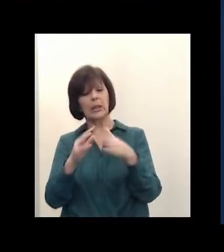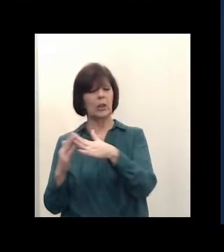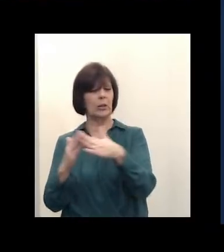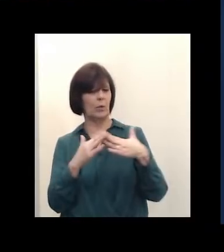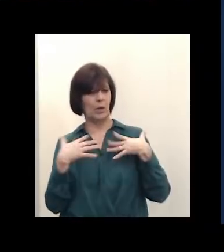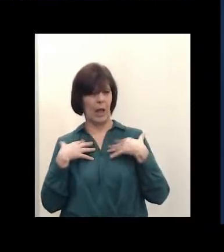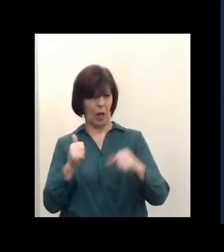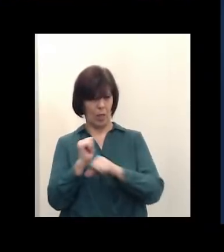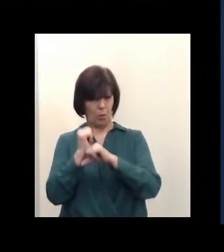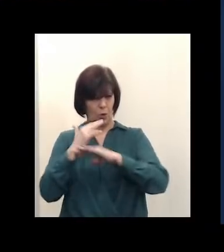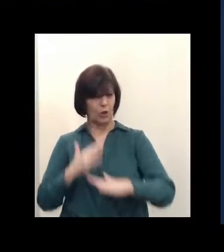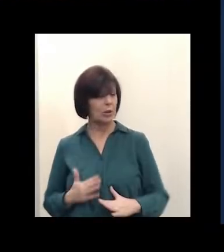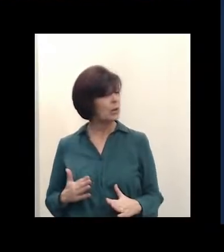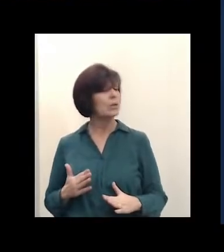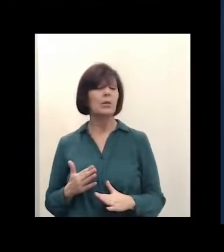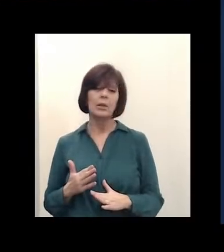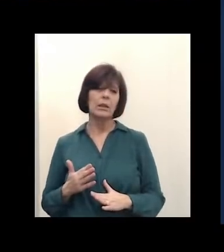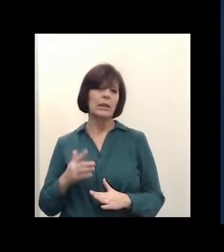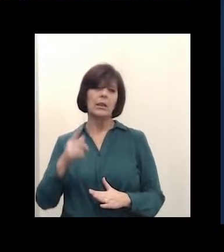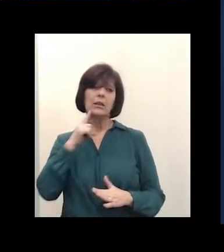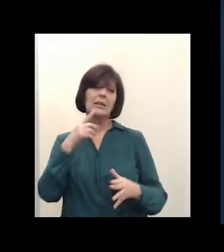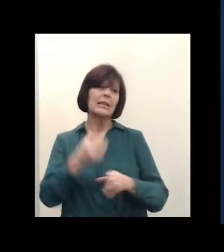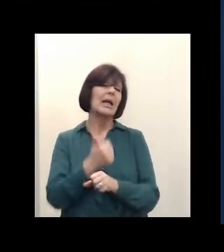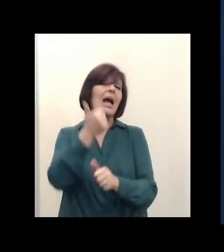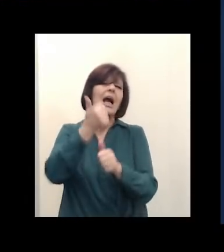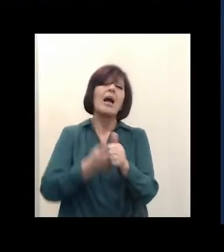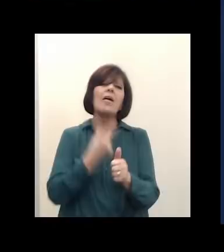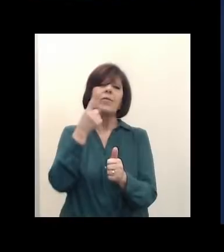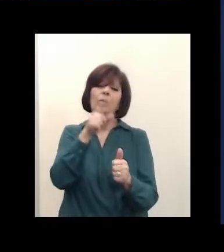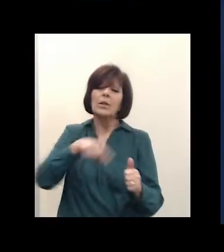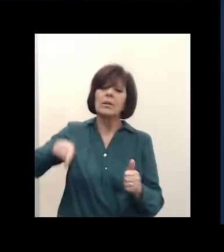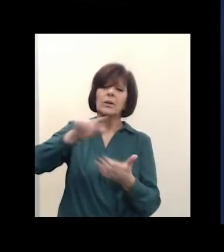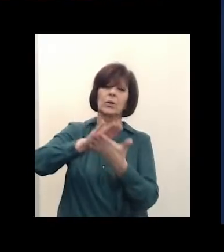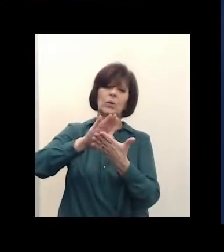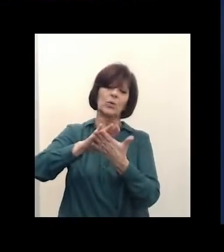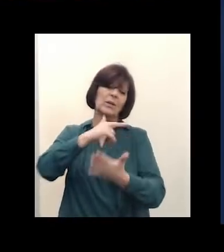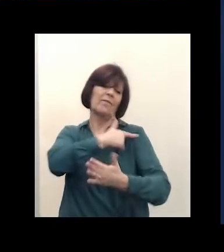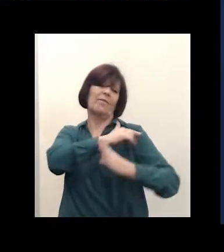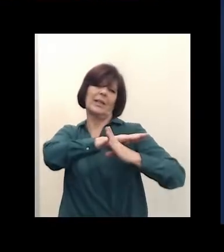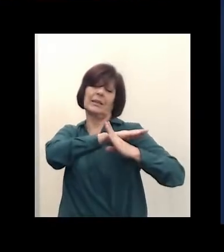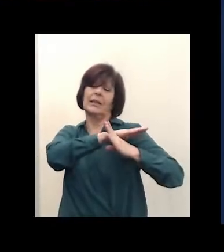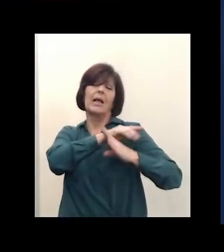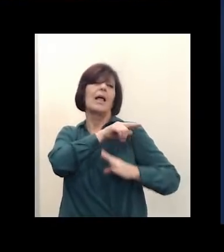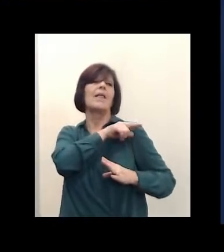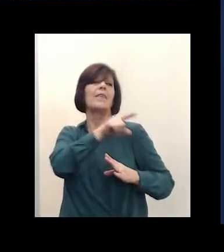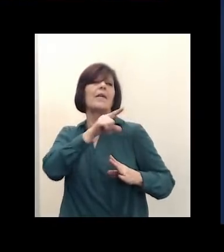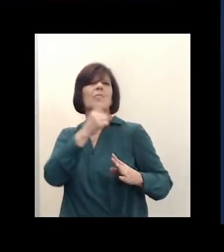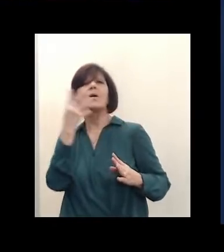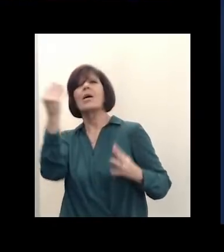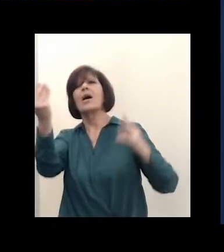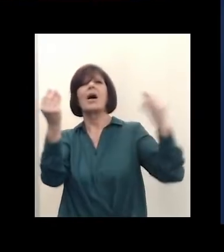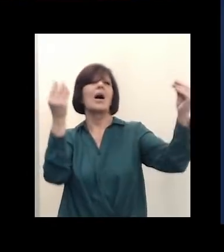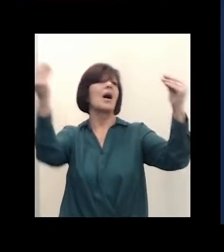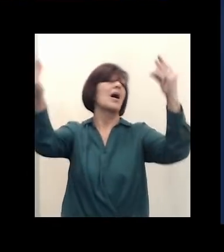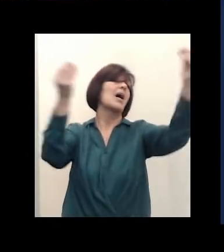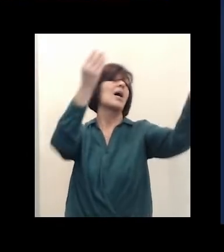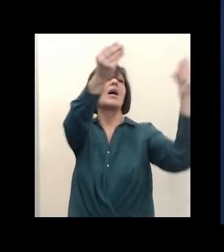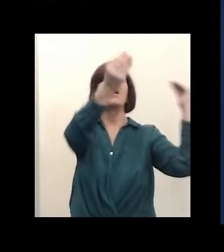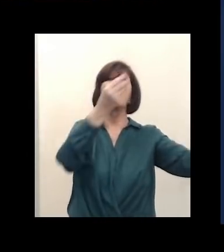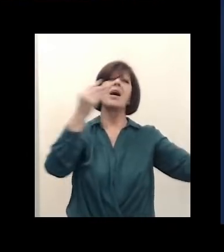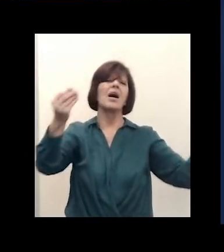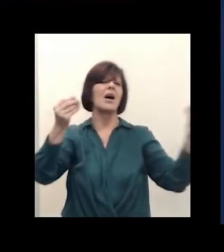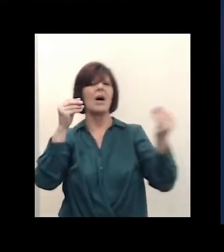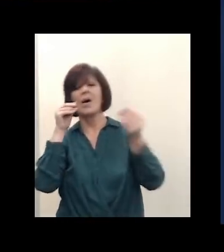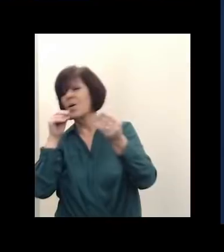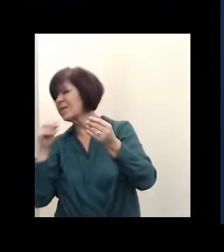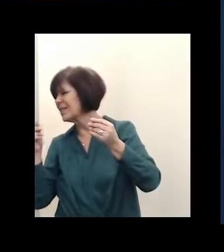this endeavor to get everybody in the Buffalo Public Schools vaccinated. They've been going out in the big community. They've been pounding the pavements.